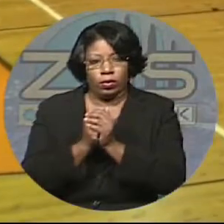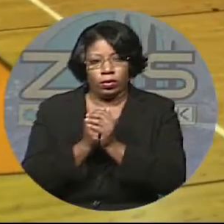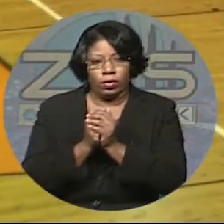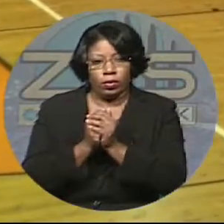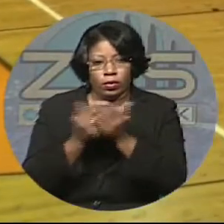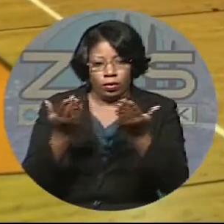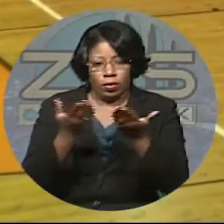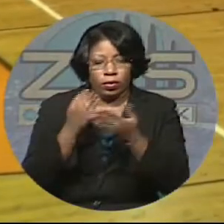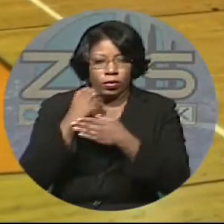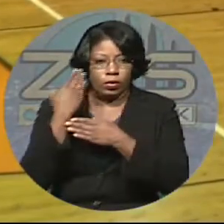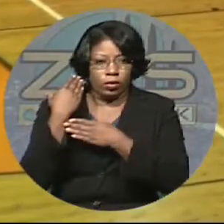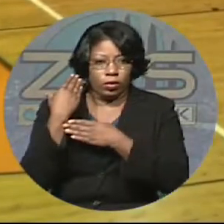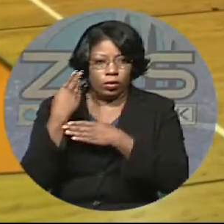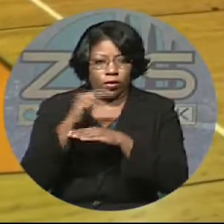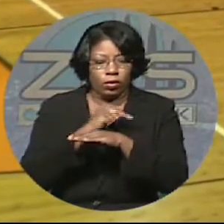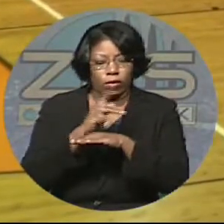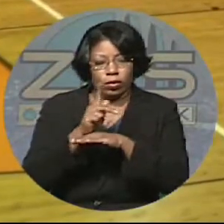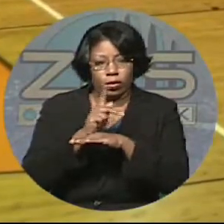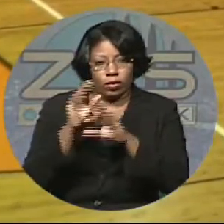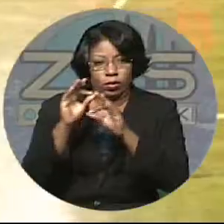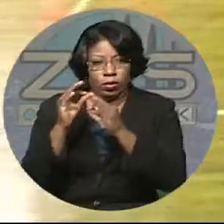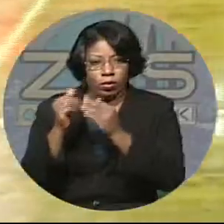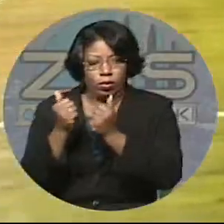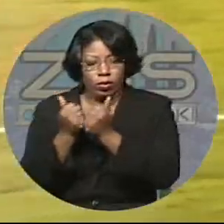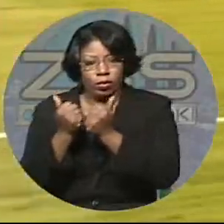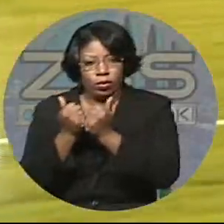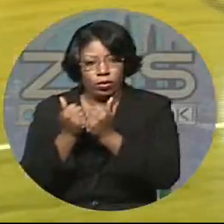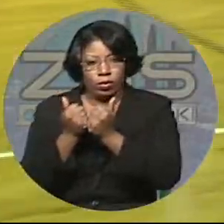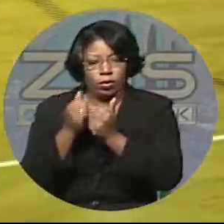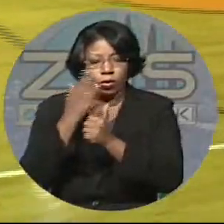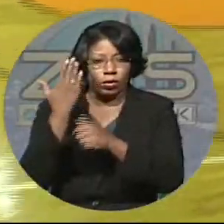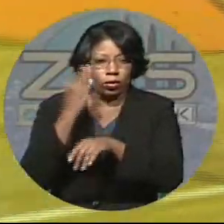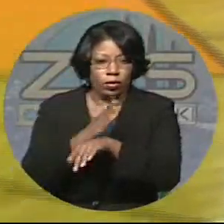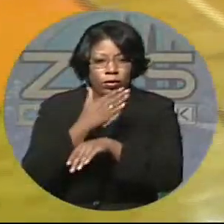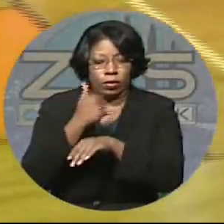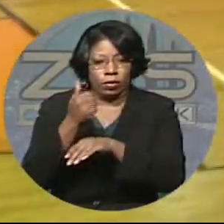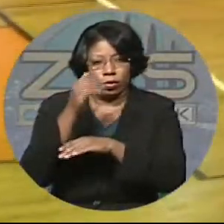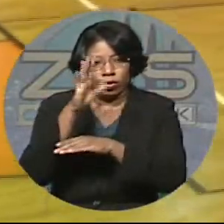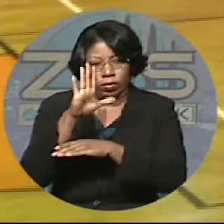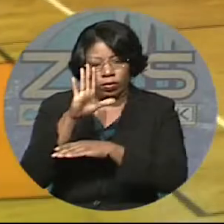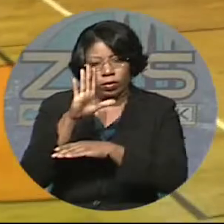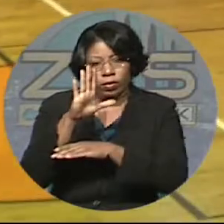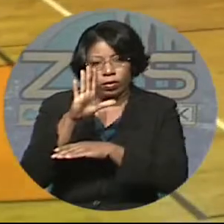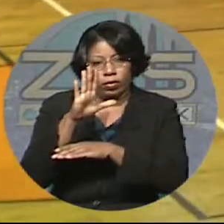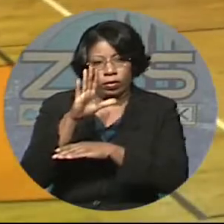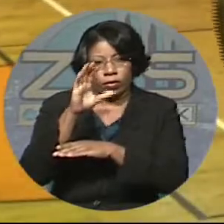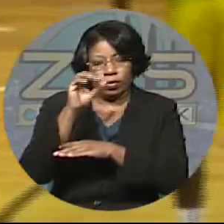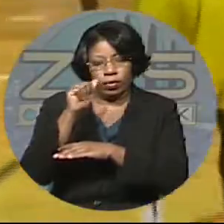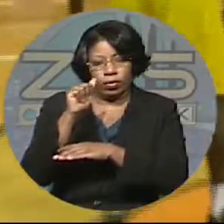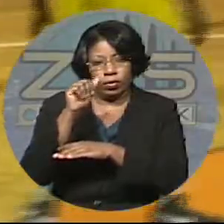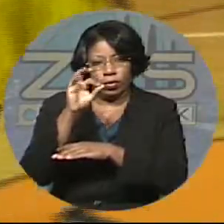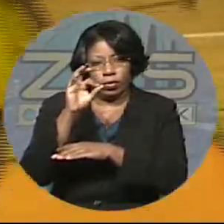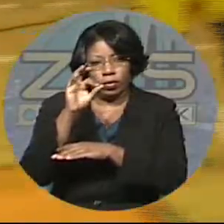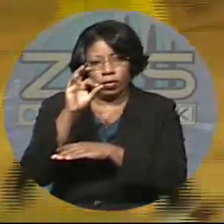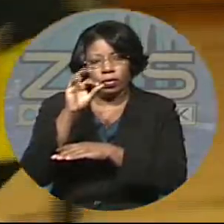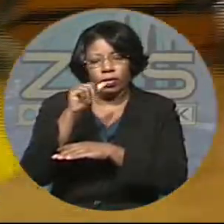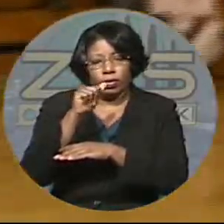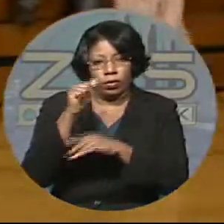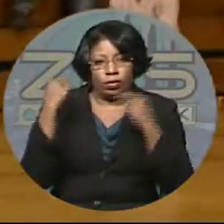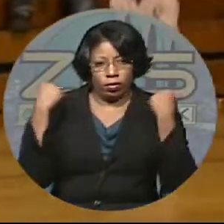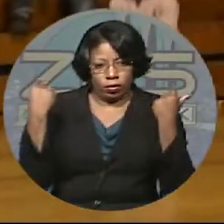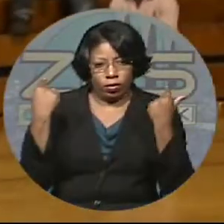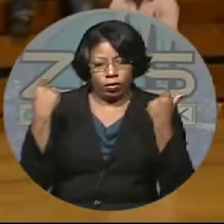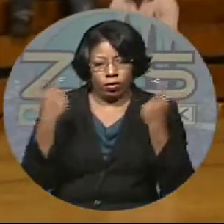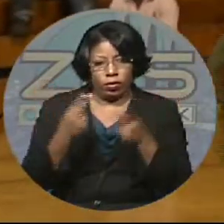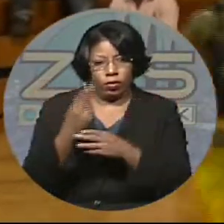Back here at home, the Province Basketball Association was back on court last night with its best of 5 semifinals at the AFI Gym. Up first, the